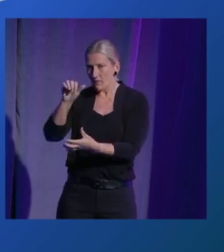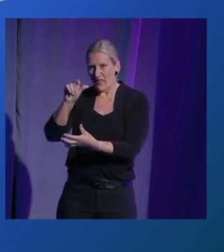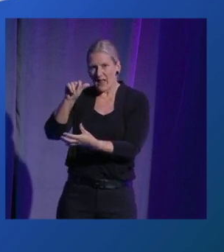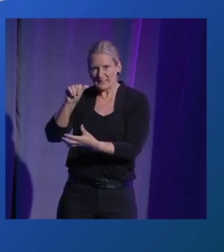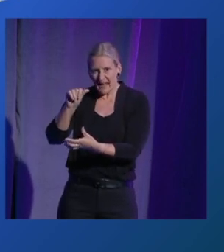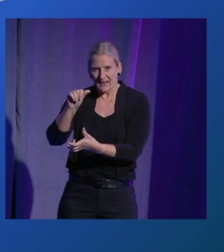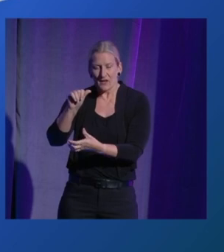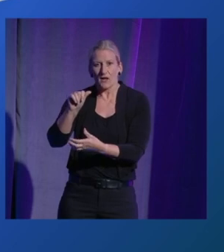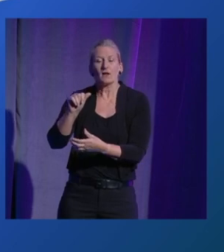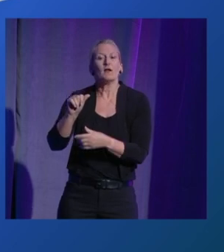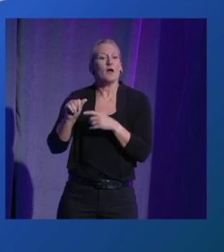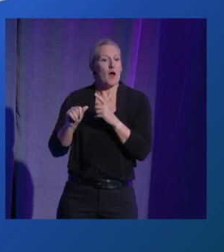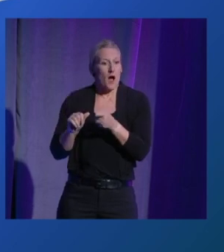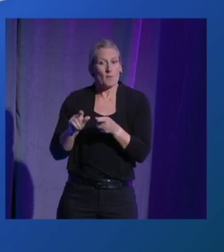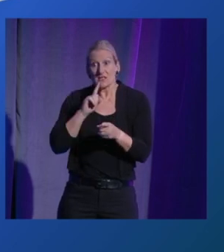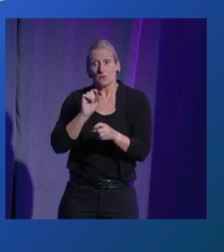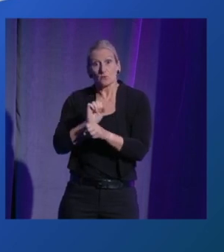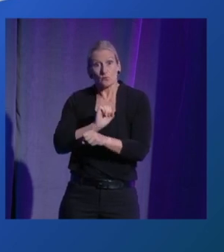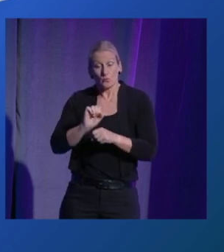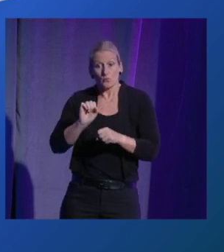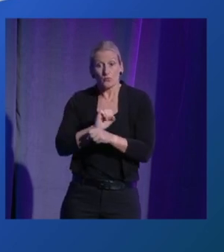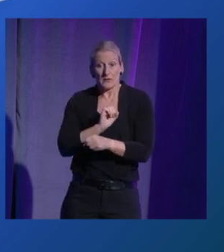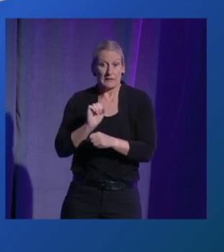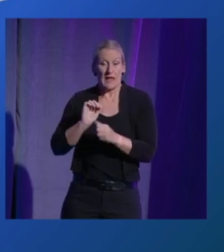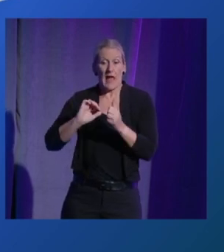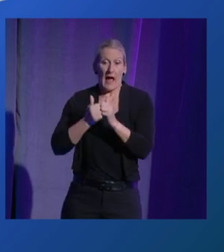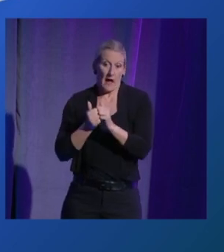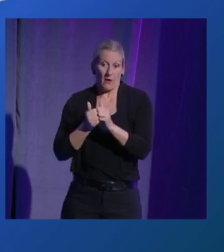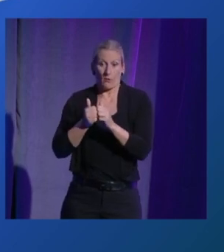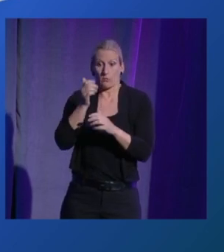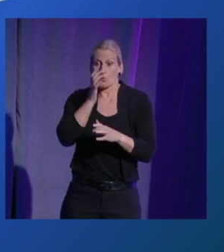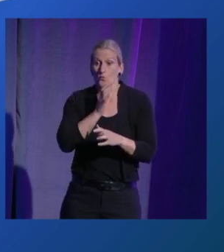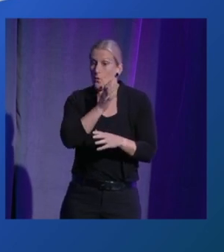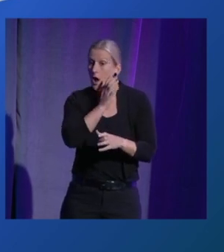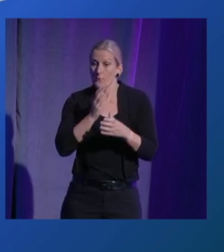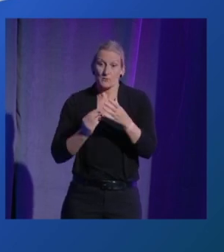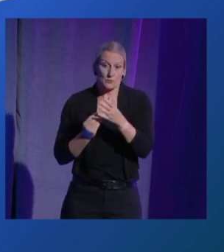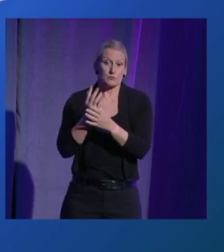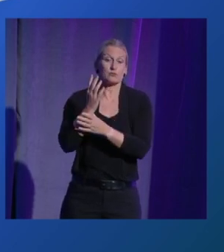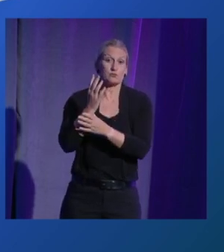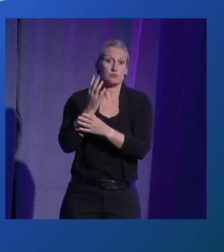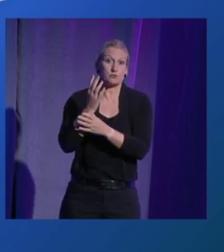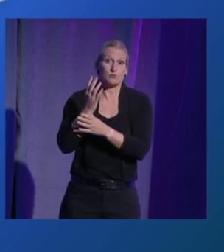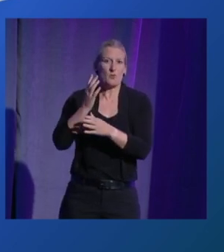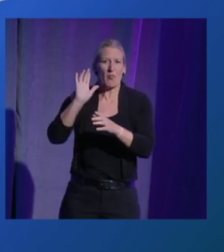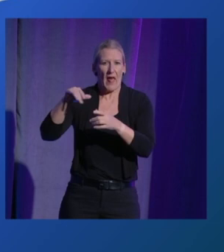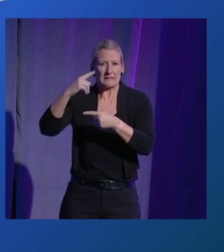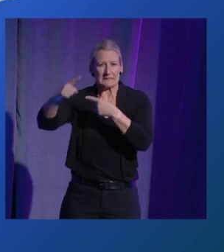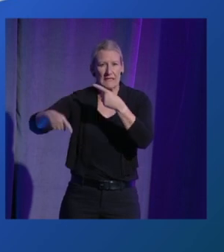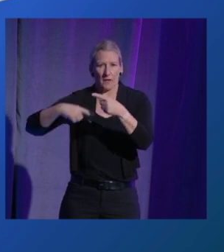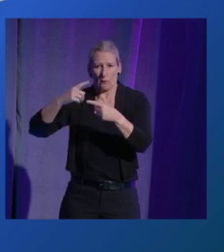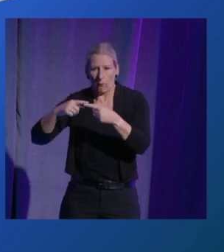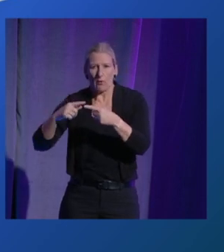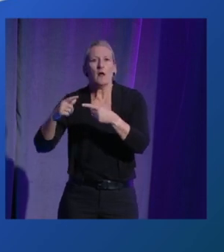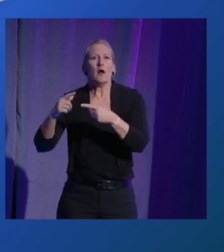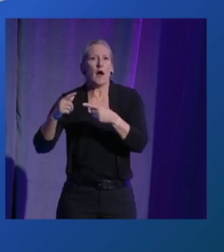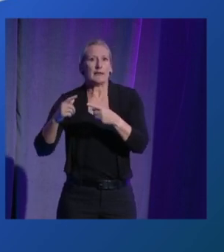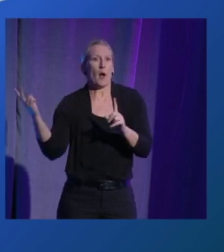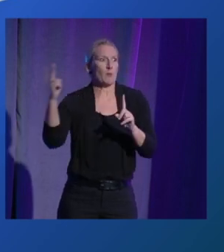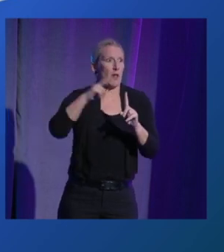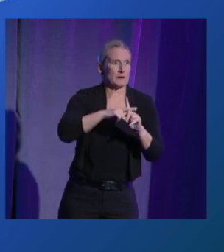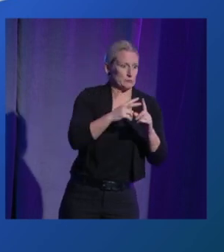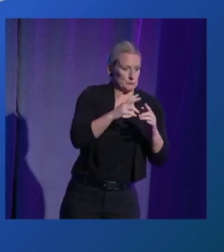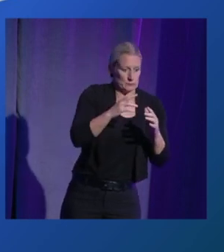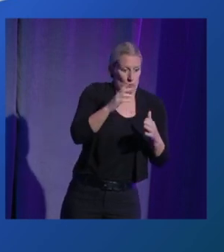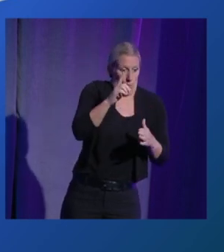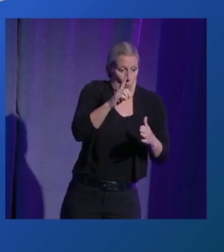based on the physics of how crops respond to the light and grow conditions right and combining all of those uh and and